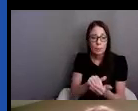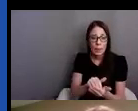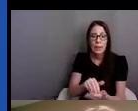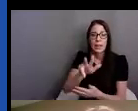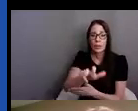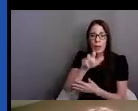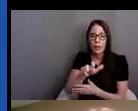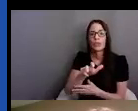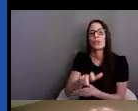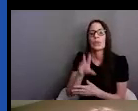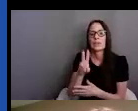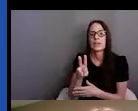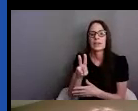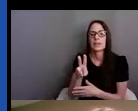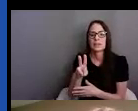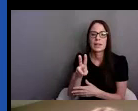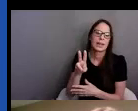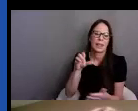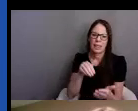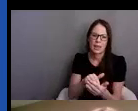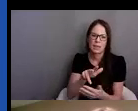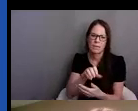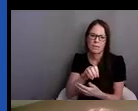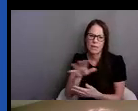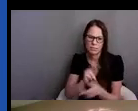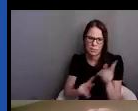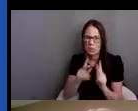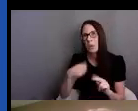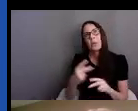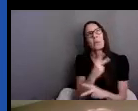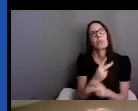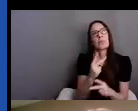2,060,305 people. And we calculate that at about